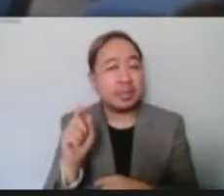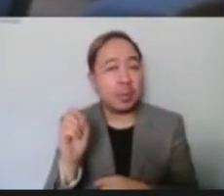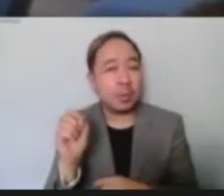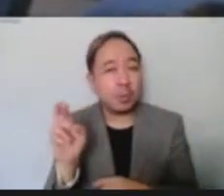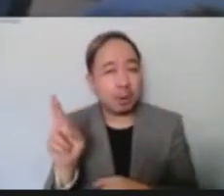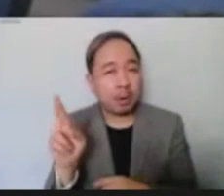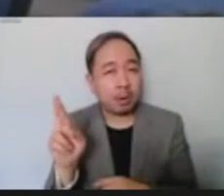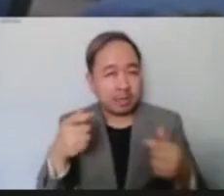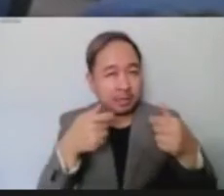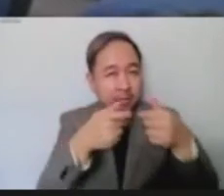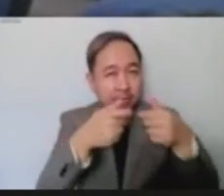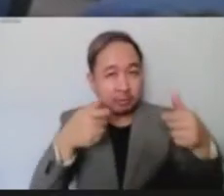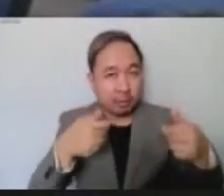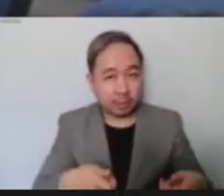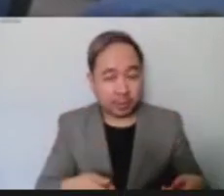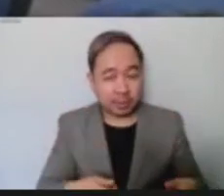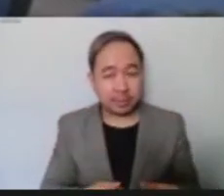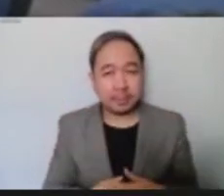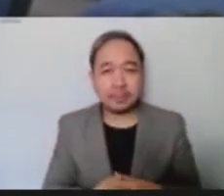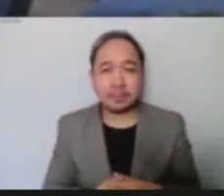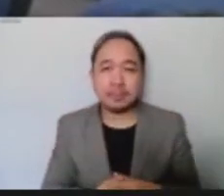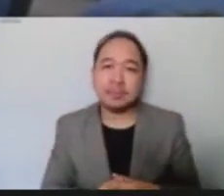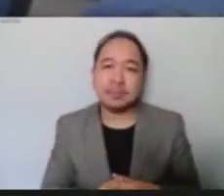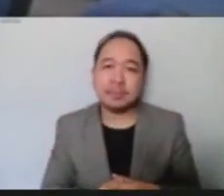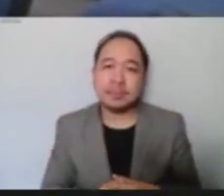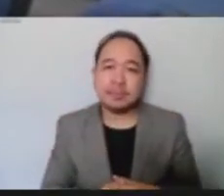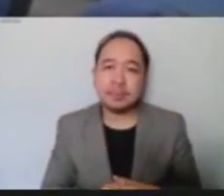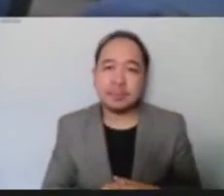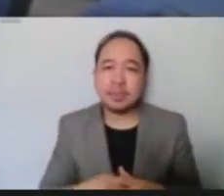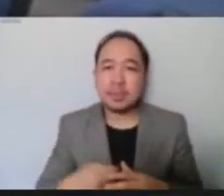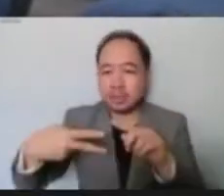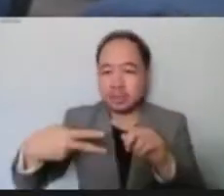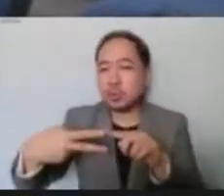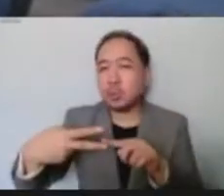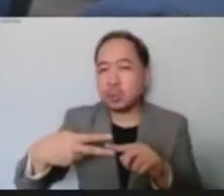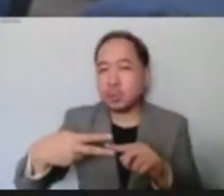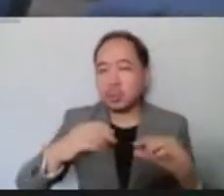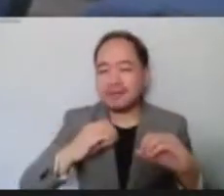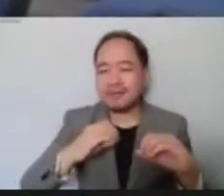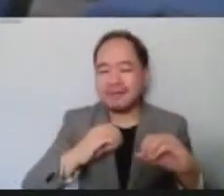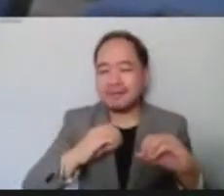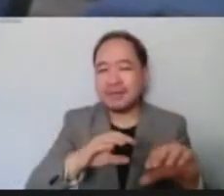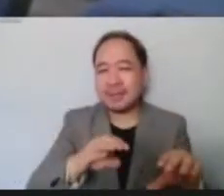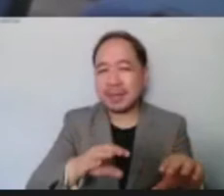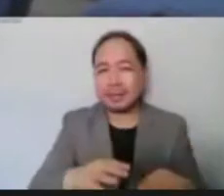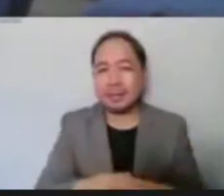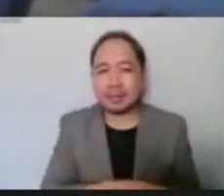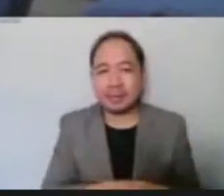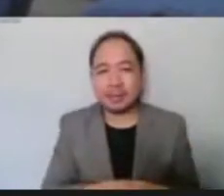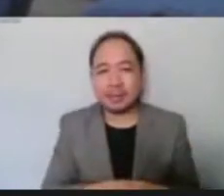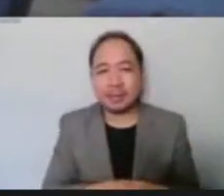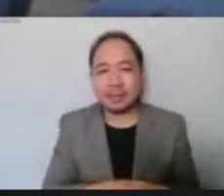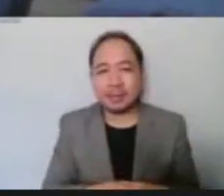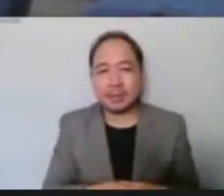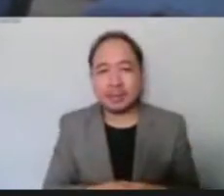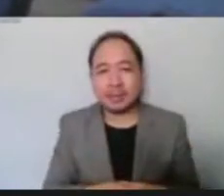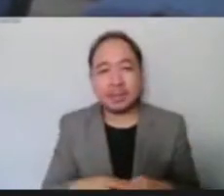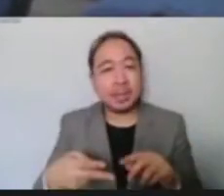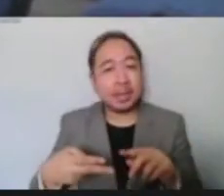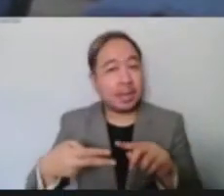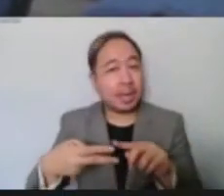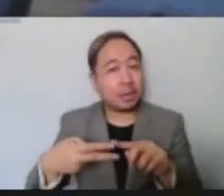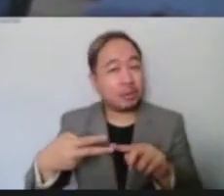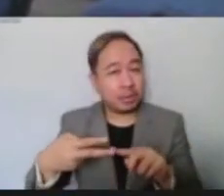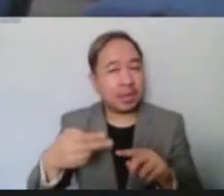and uh two two comments from here I take it my delegation take it that this has been